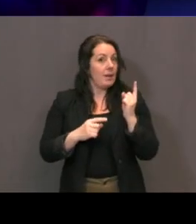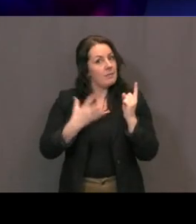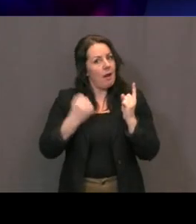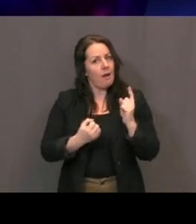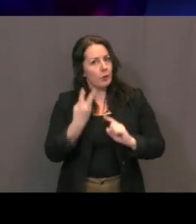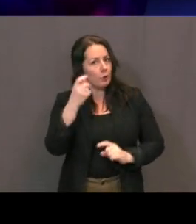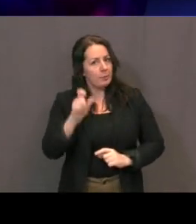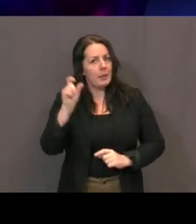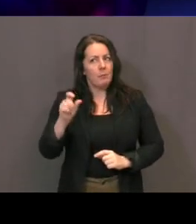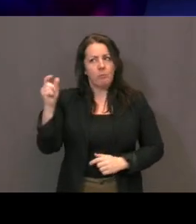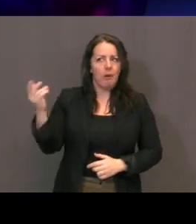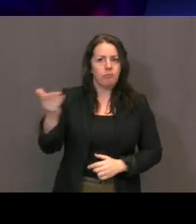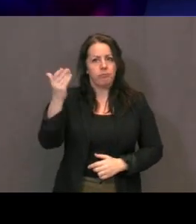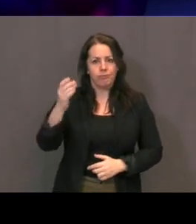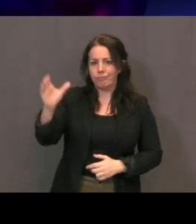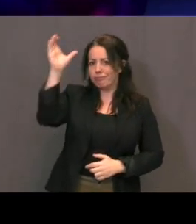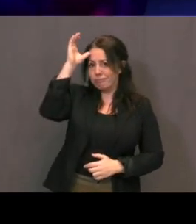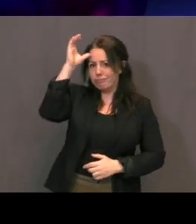taking part.